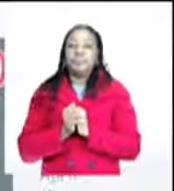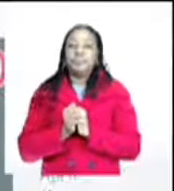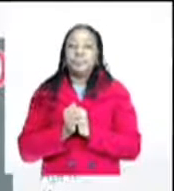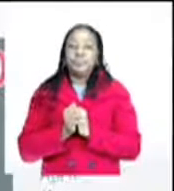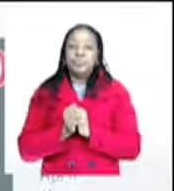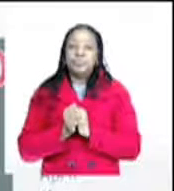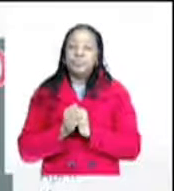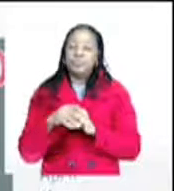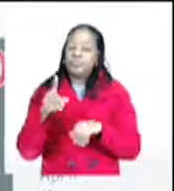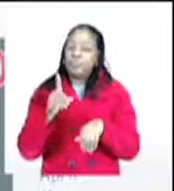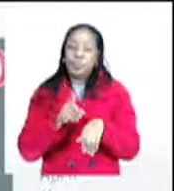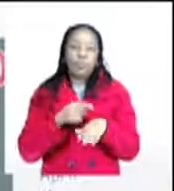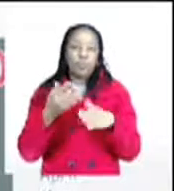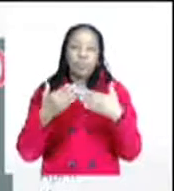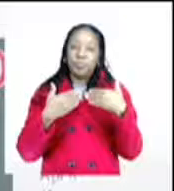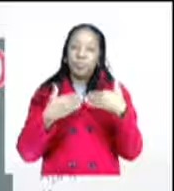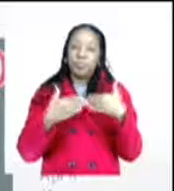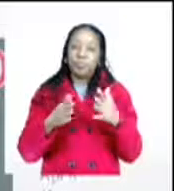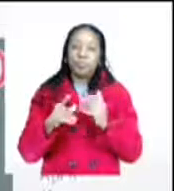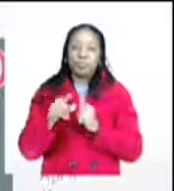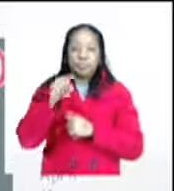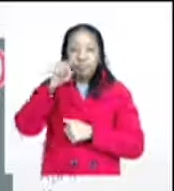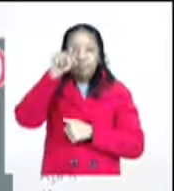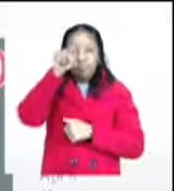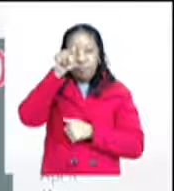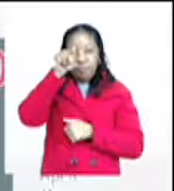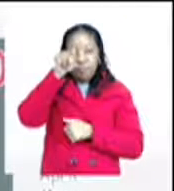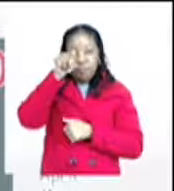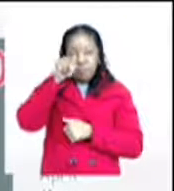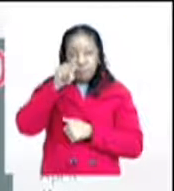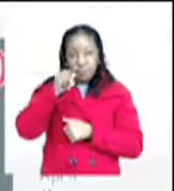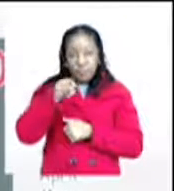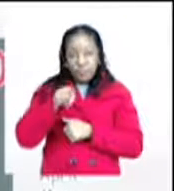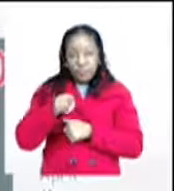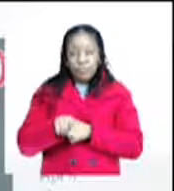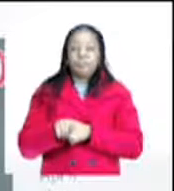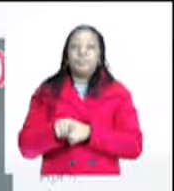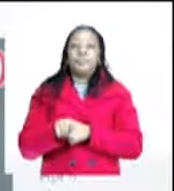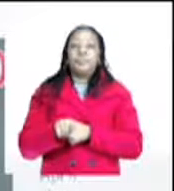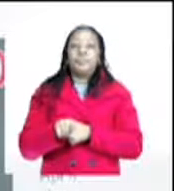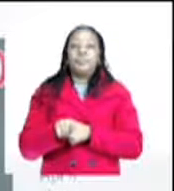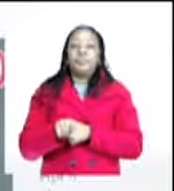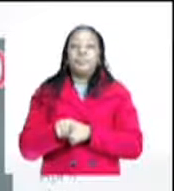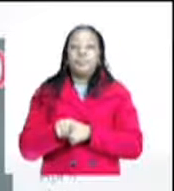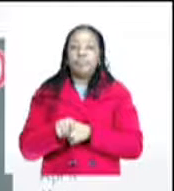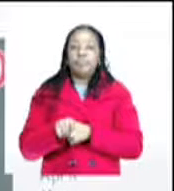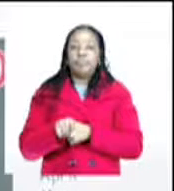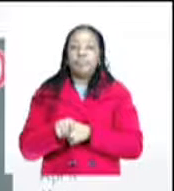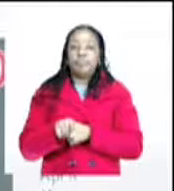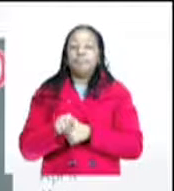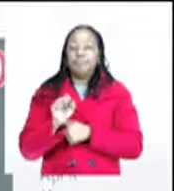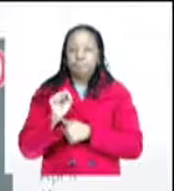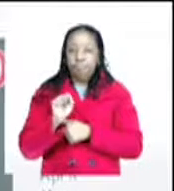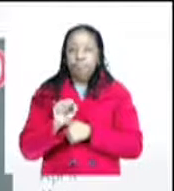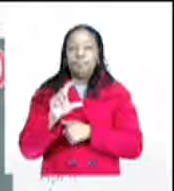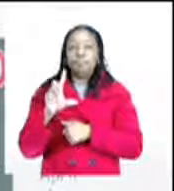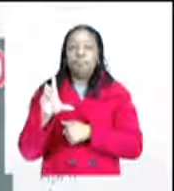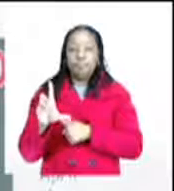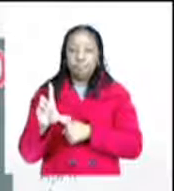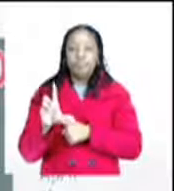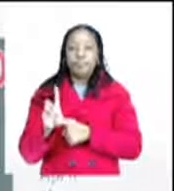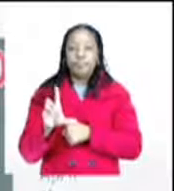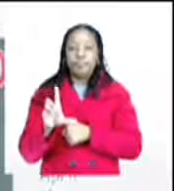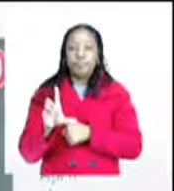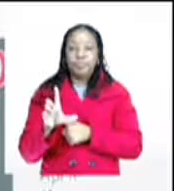top and we go straight down. And let's join the dots slowly